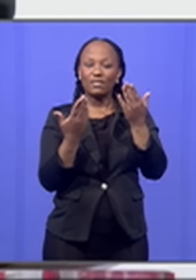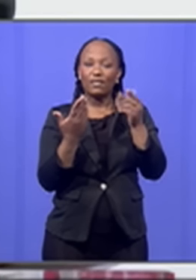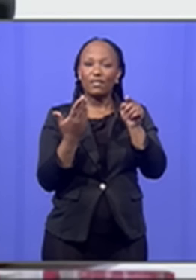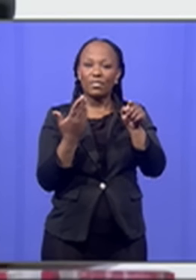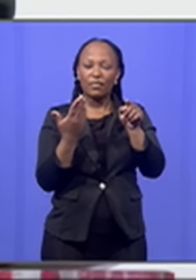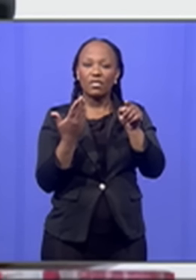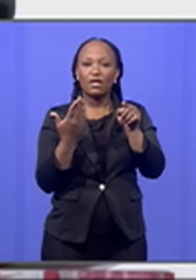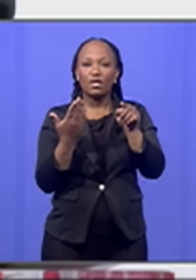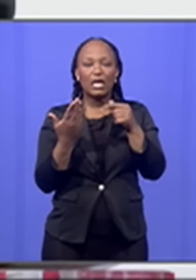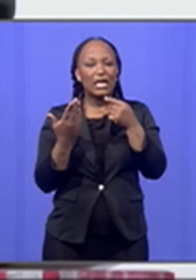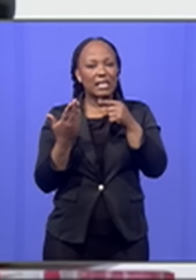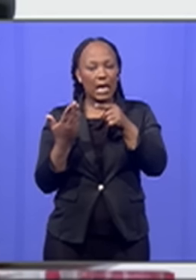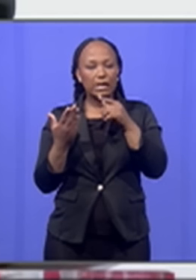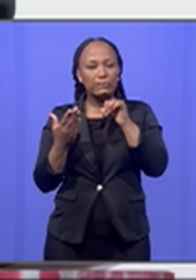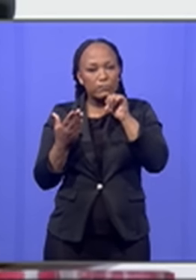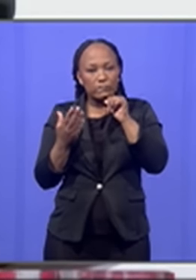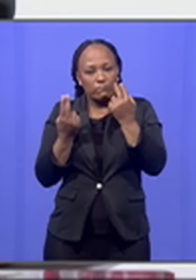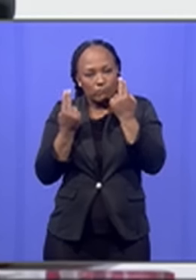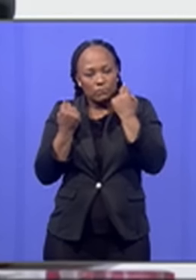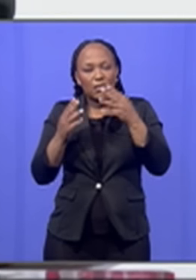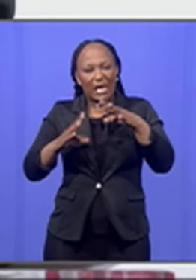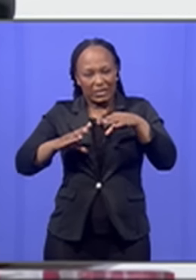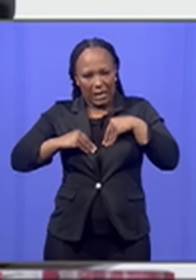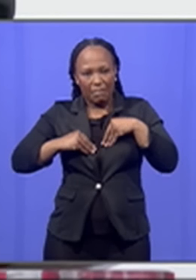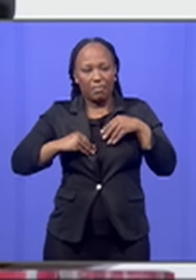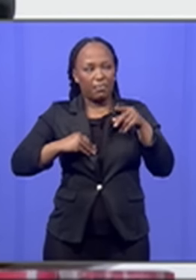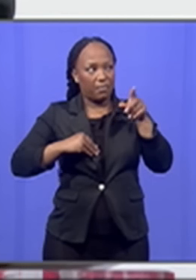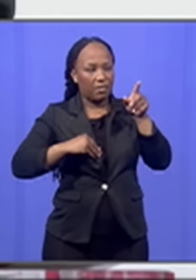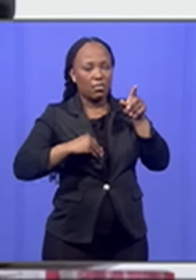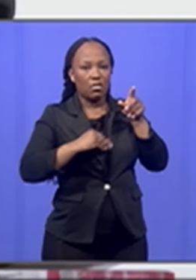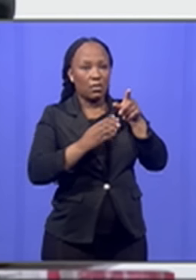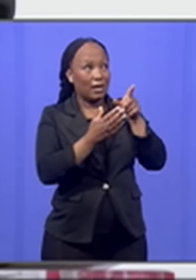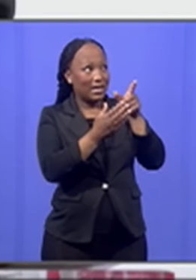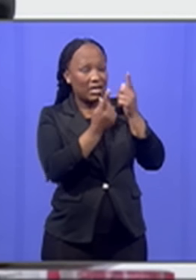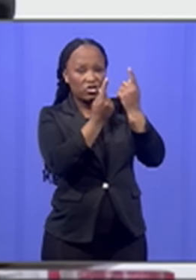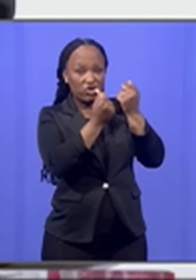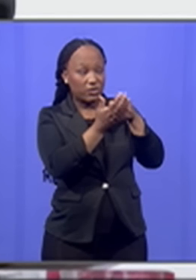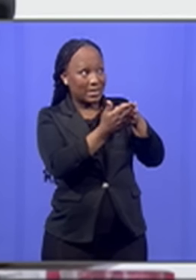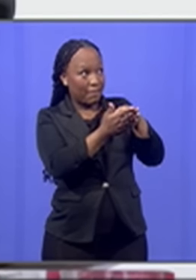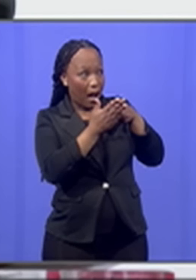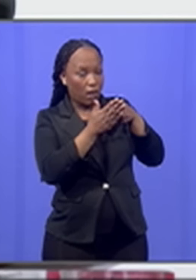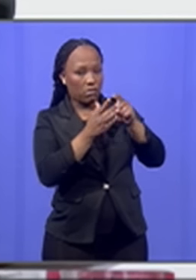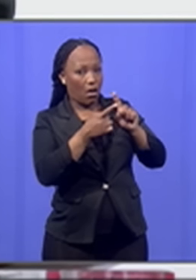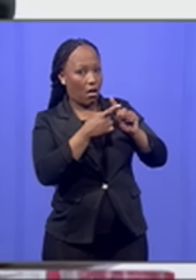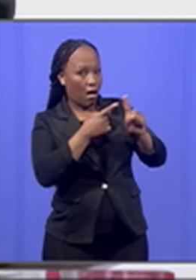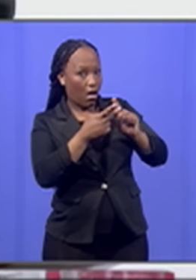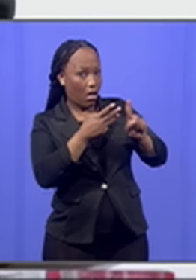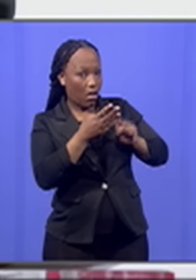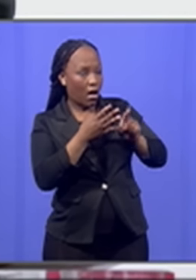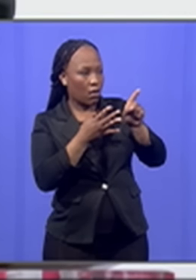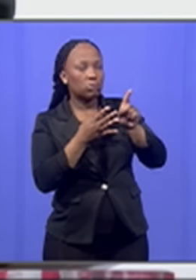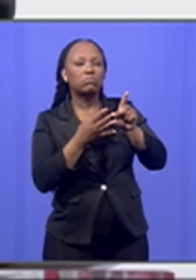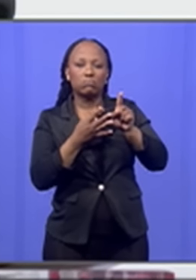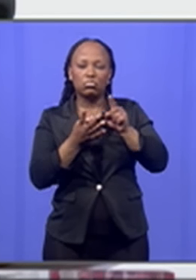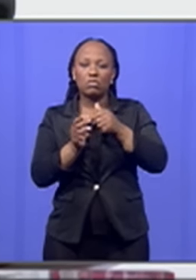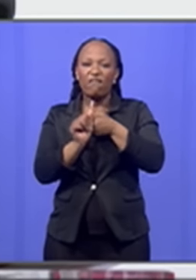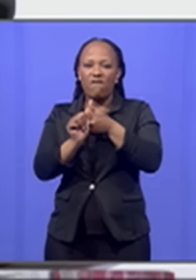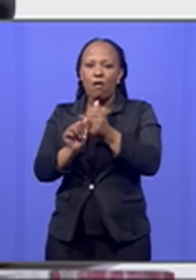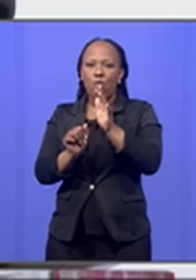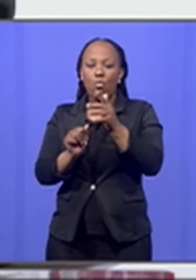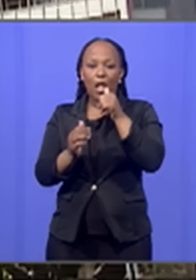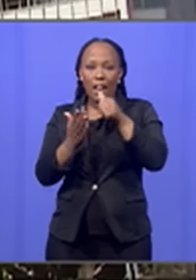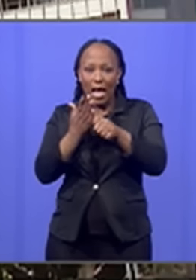also agreed that will comply with the demands of the National Treasury according to the letter that